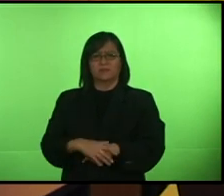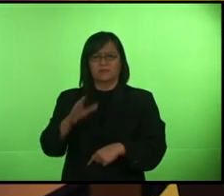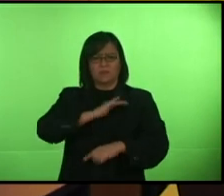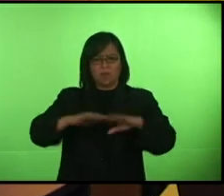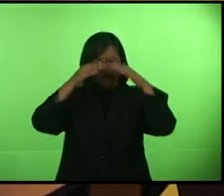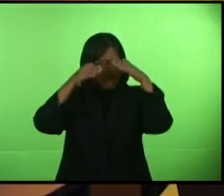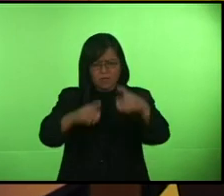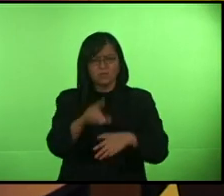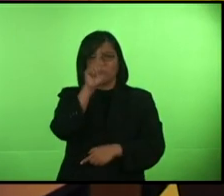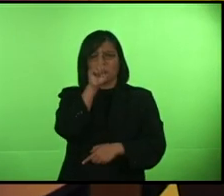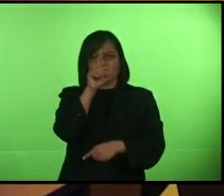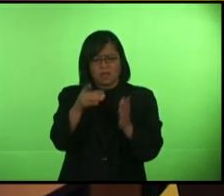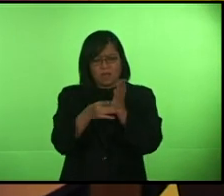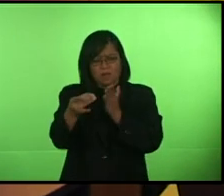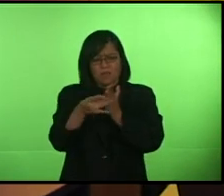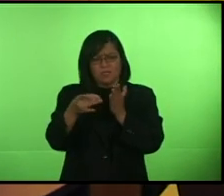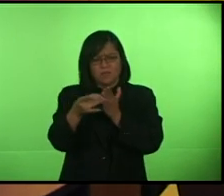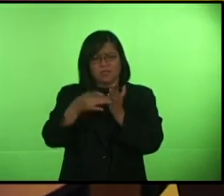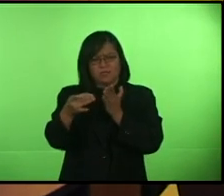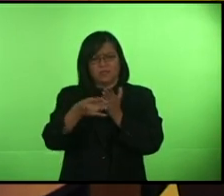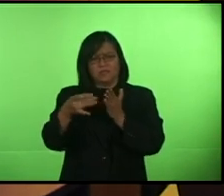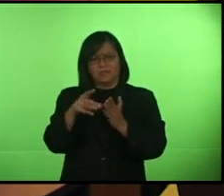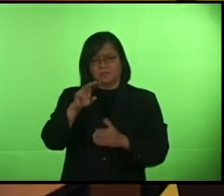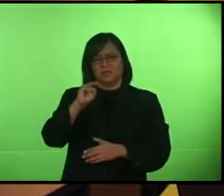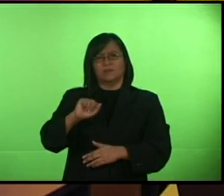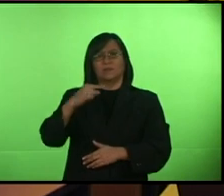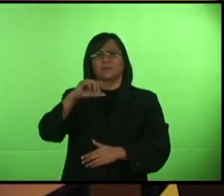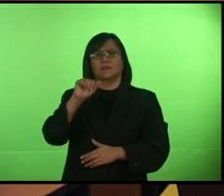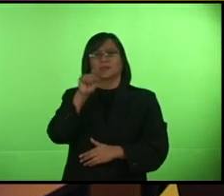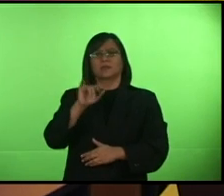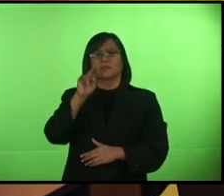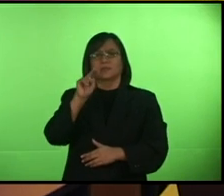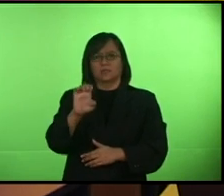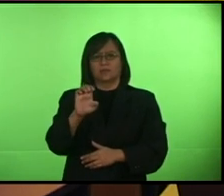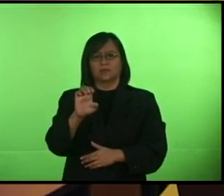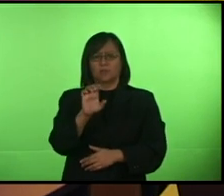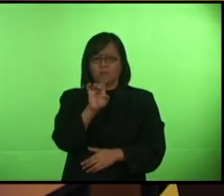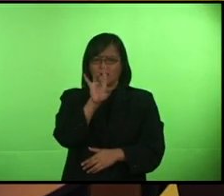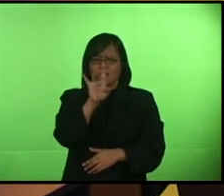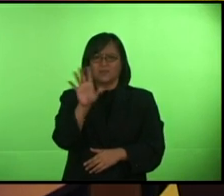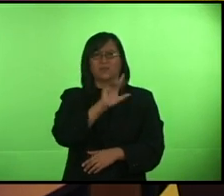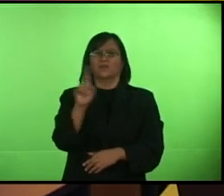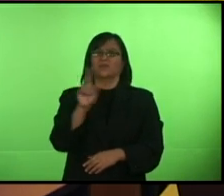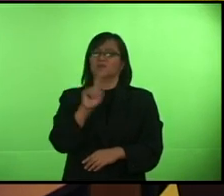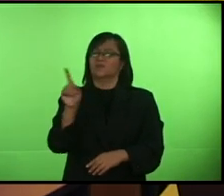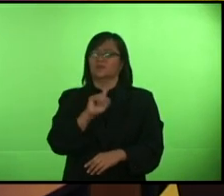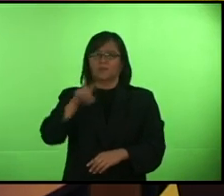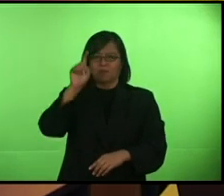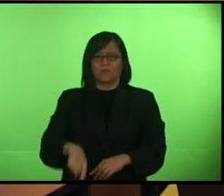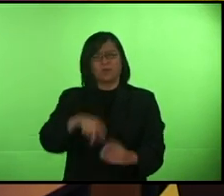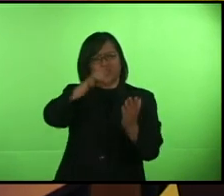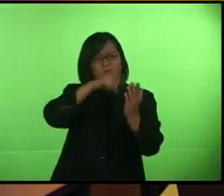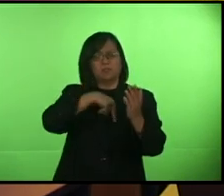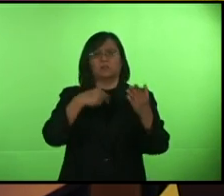type of reading material such as magazines. You have to read all types of reading materials.